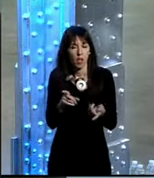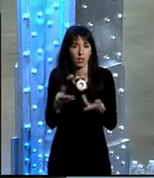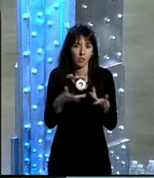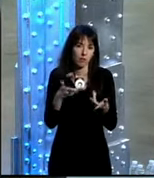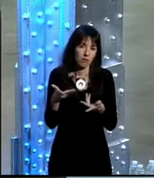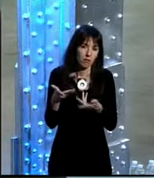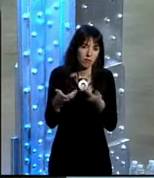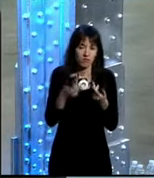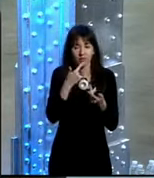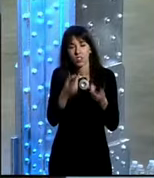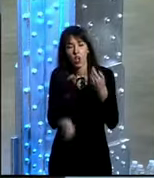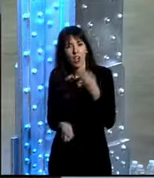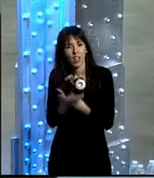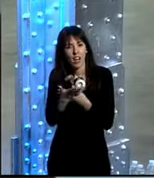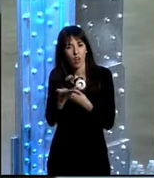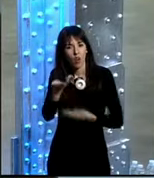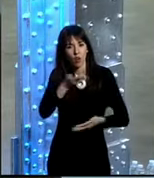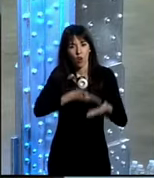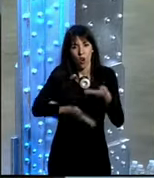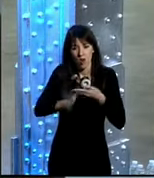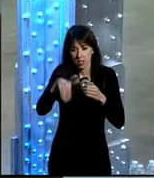able to